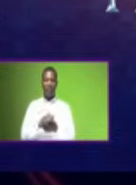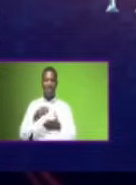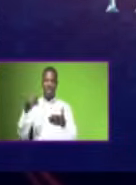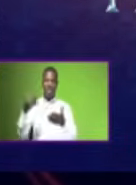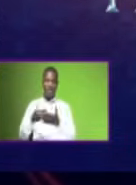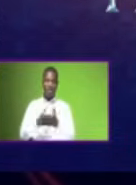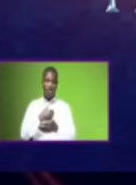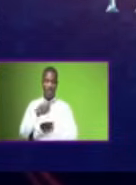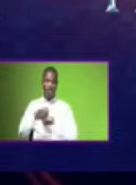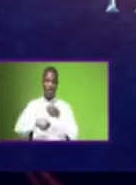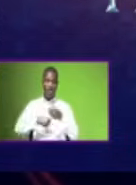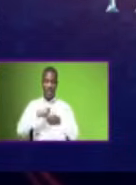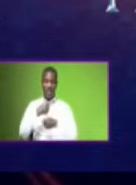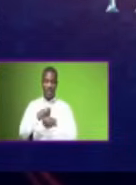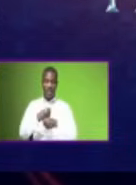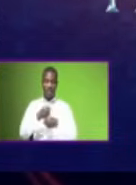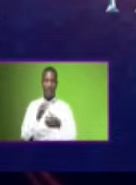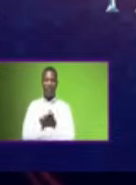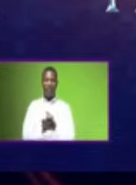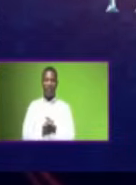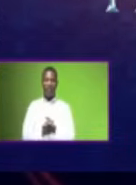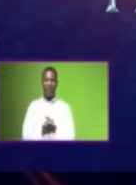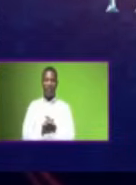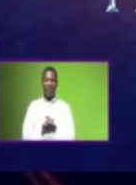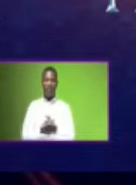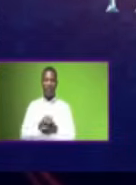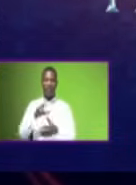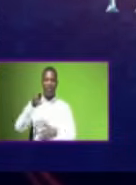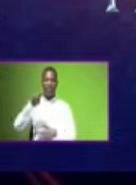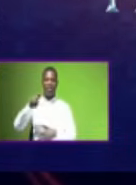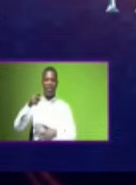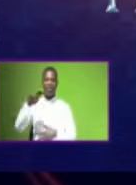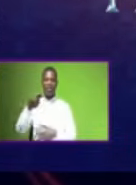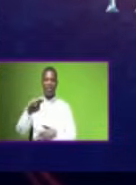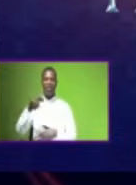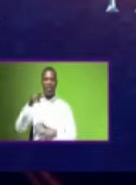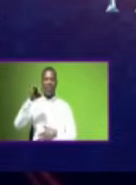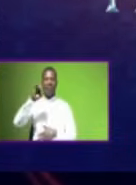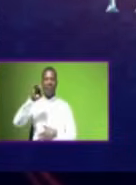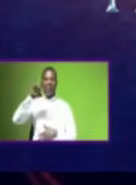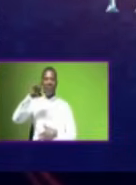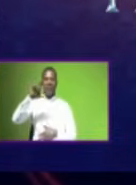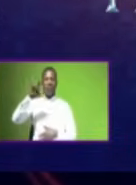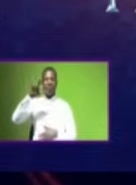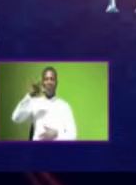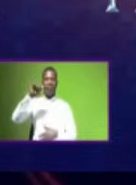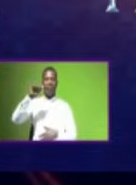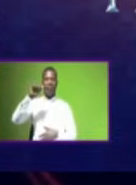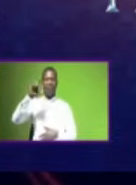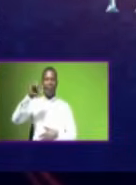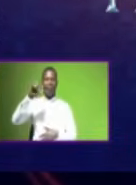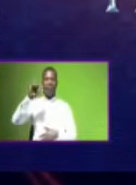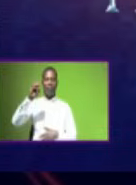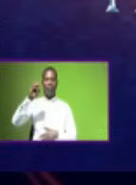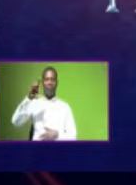frame. A year, Philadelphia, this year, be a wedjuma.